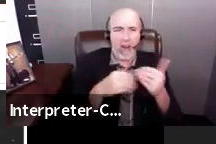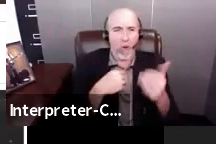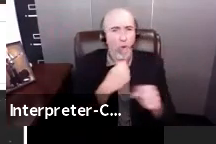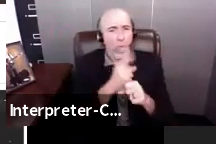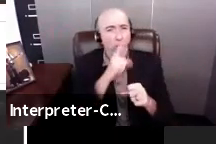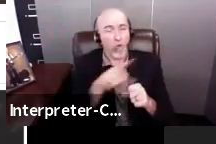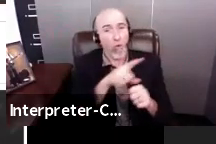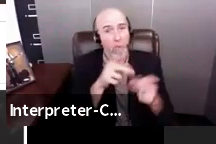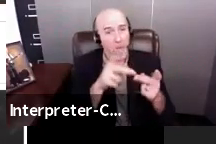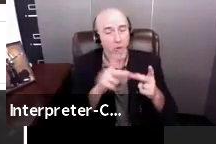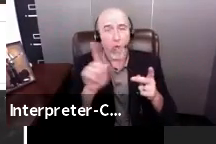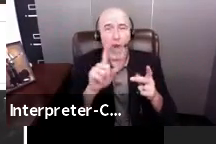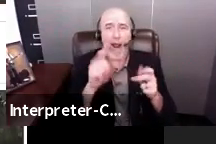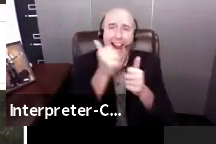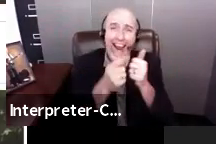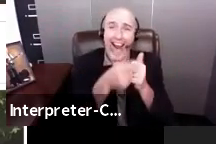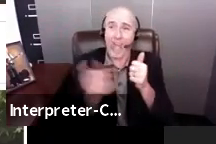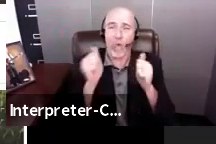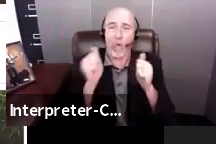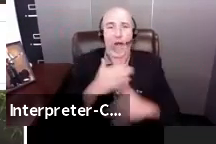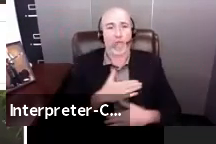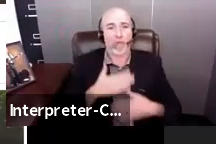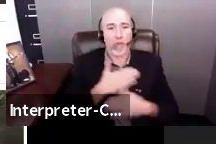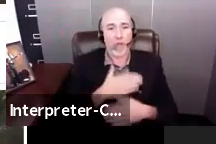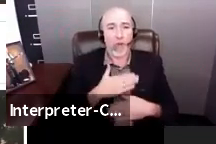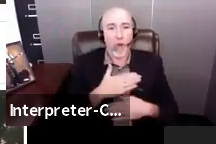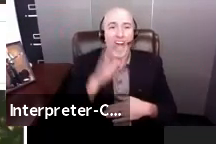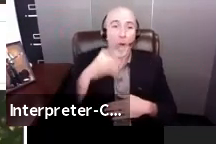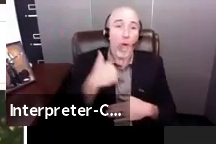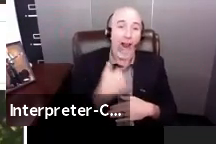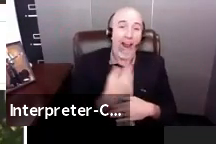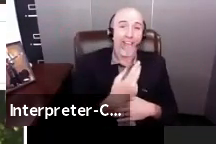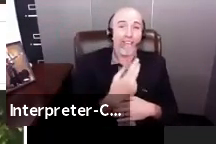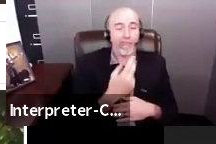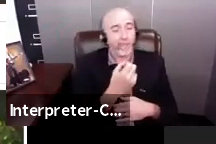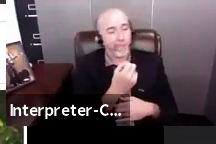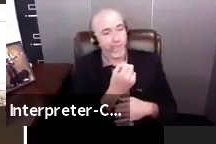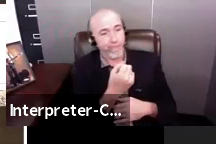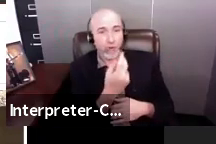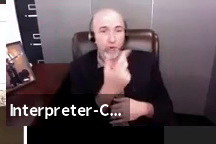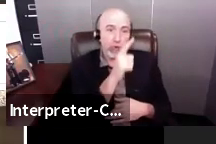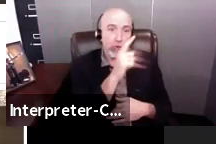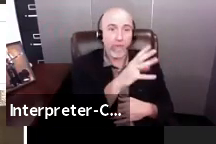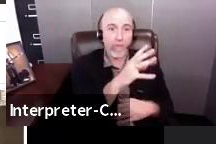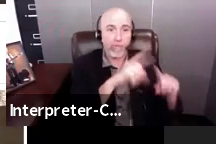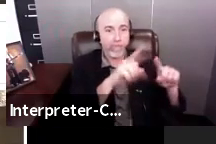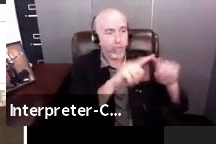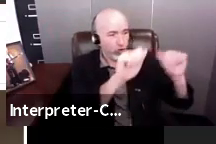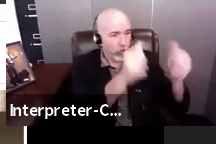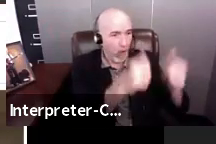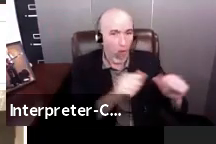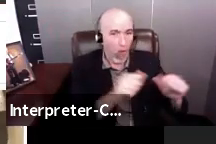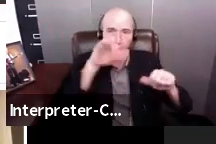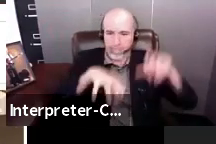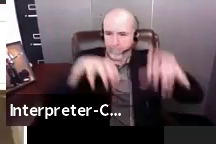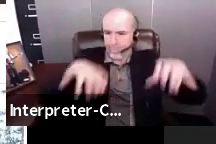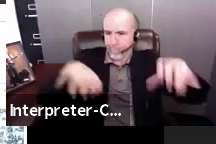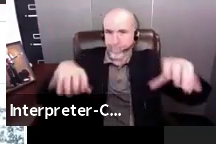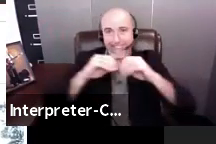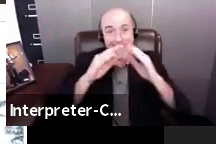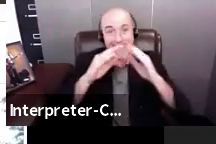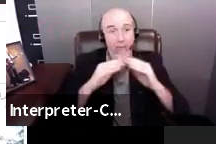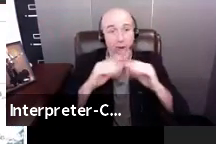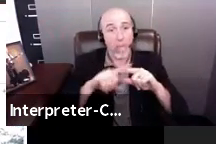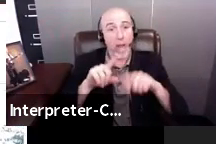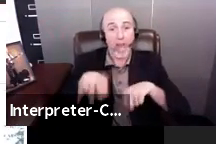place where everyone can enjoy. Aside from the 24 storybook sculptures to enjoy throughout downtown Abilene, the